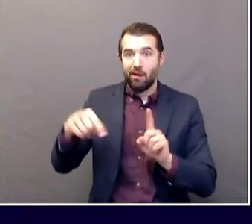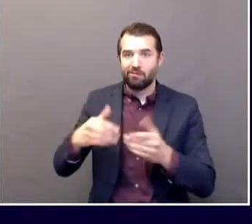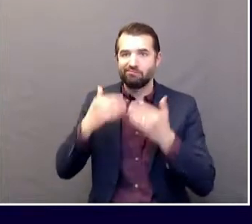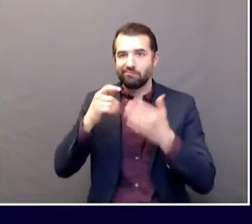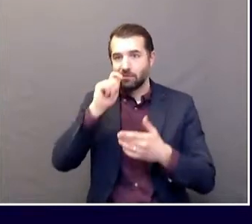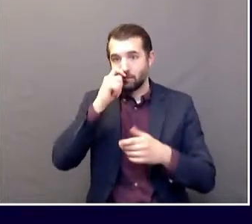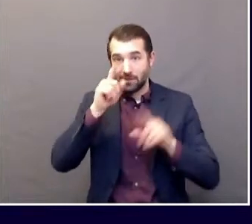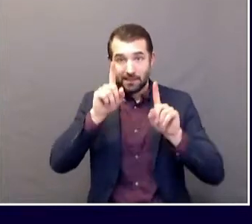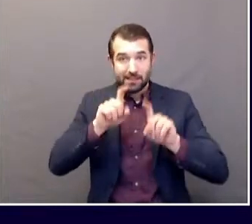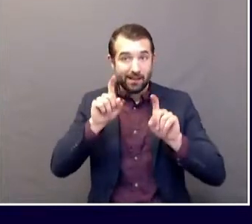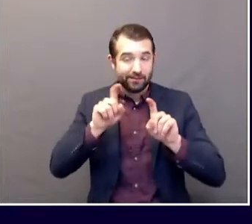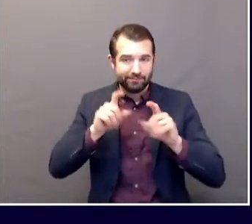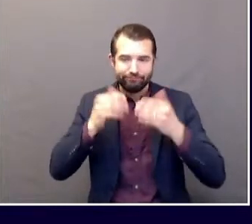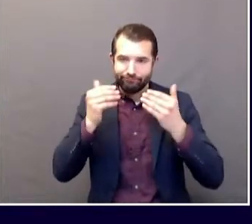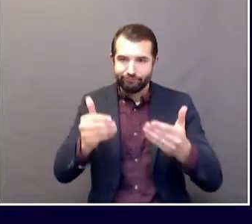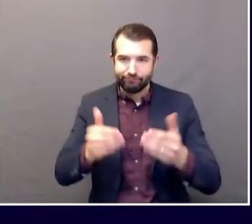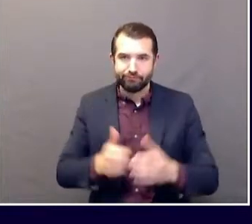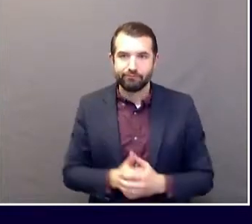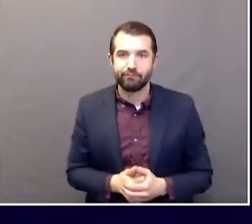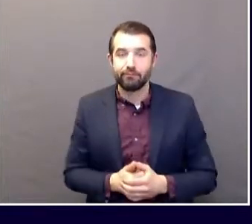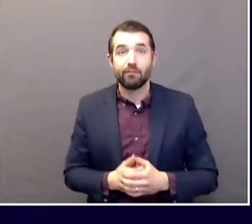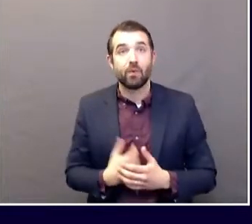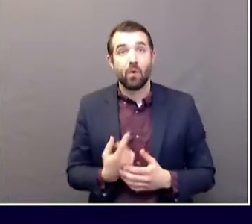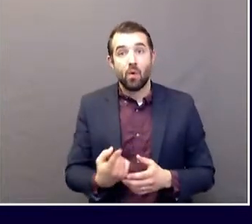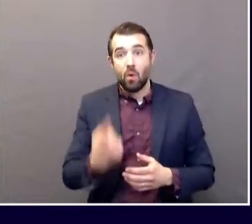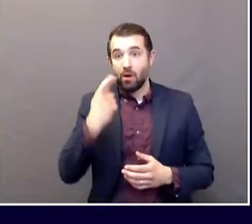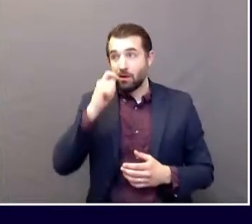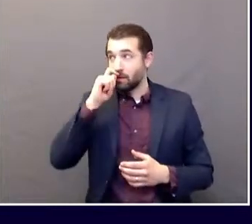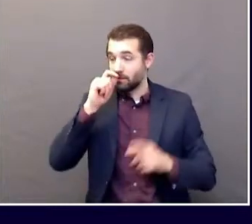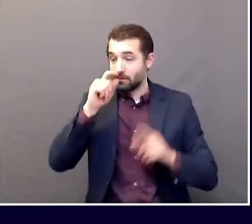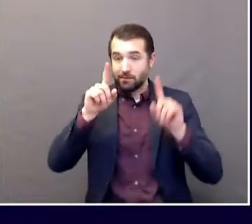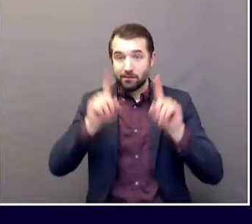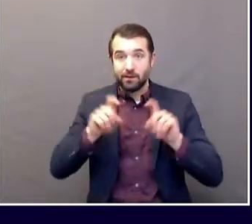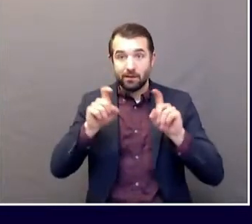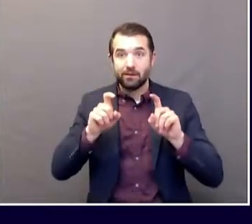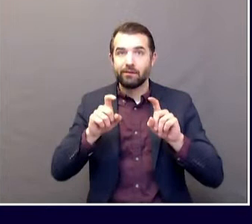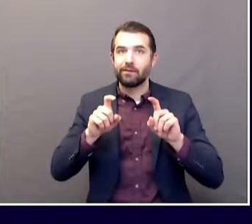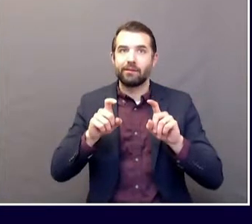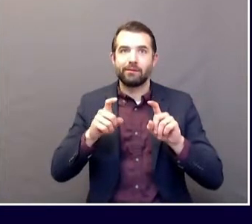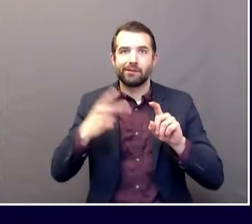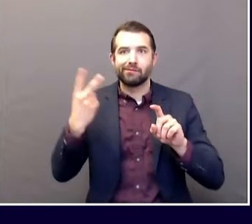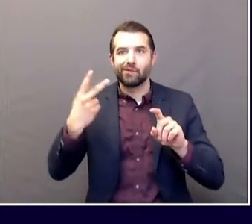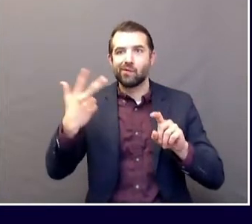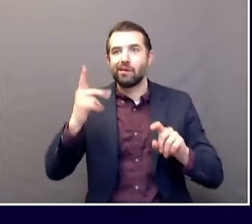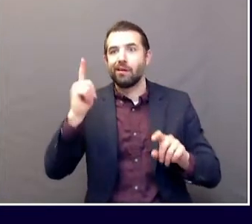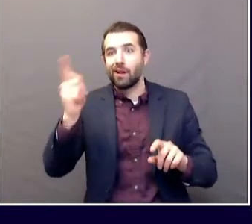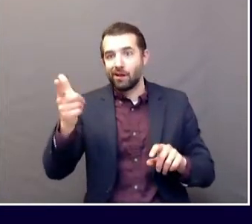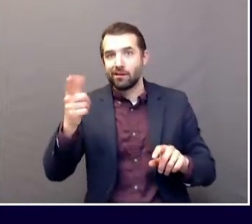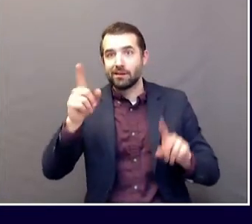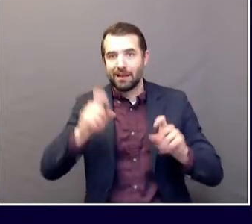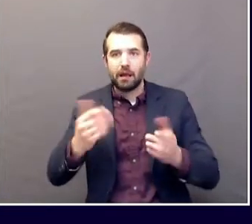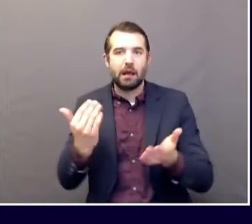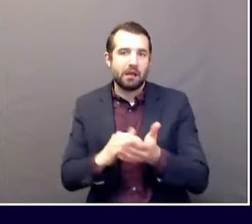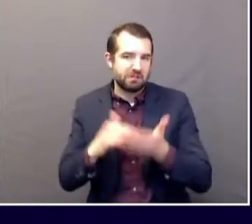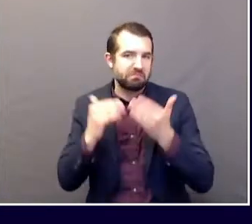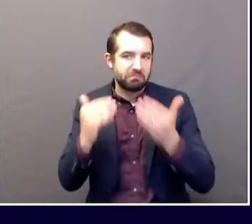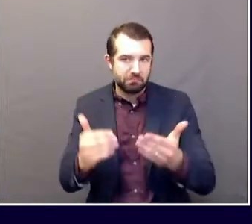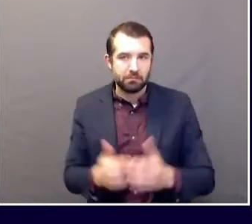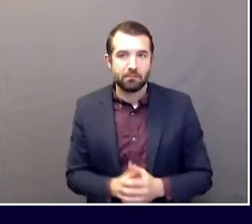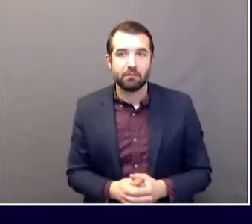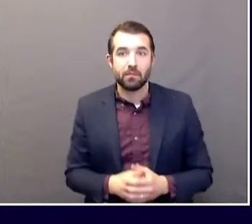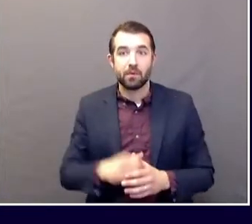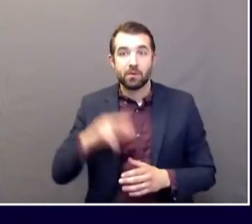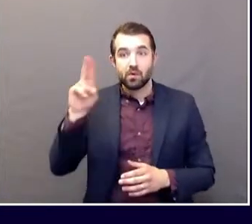tested positive, be tested immediately, and then also again a couple days later. The CDC has not recommended that we routinely send